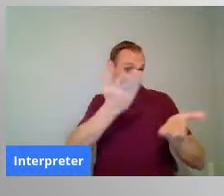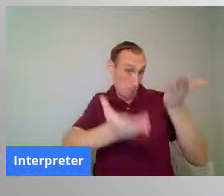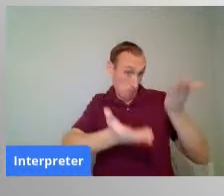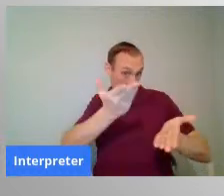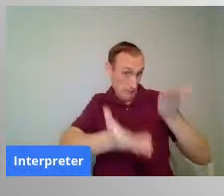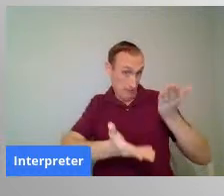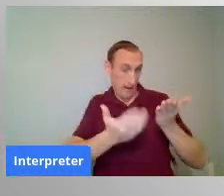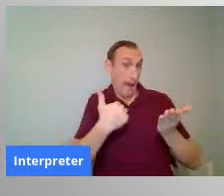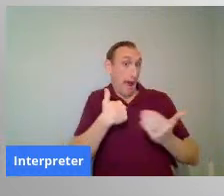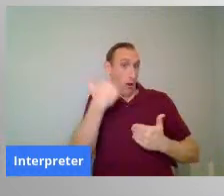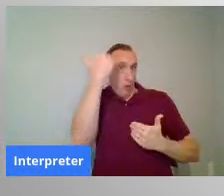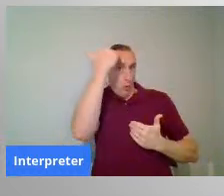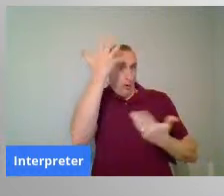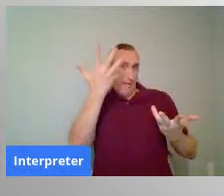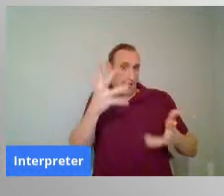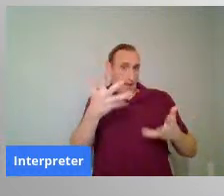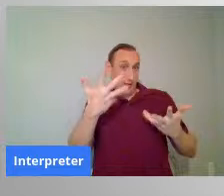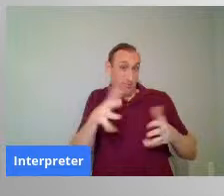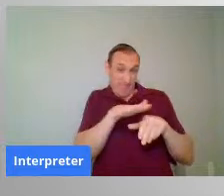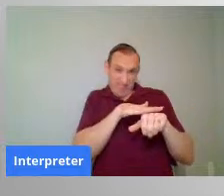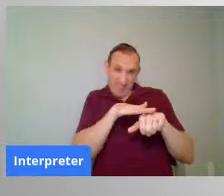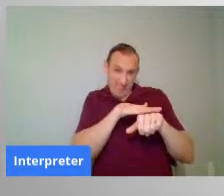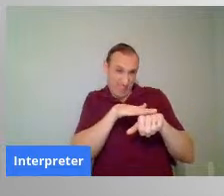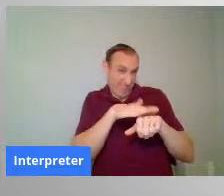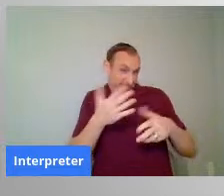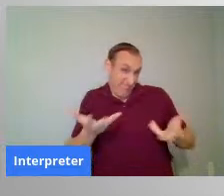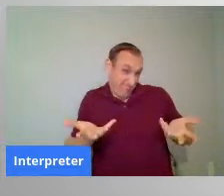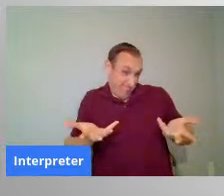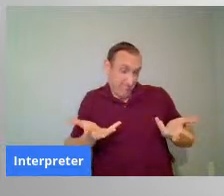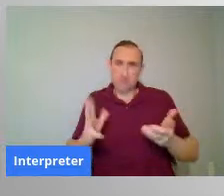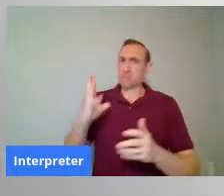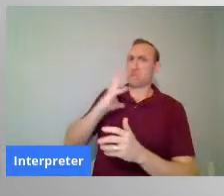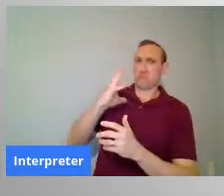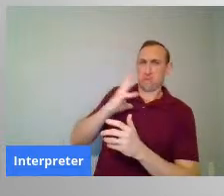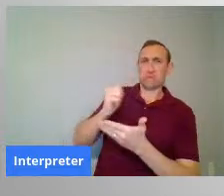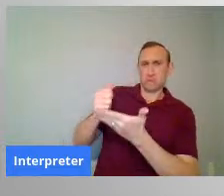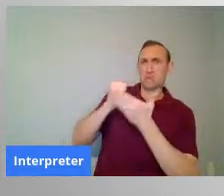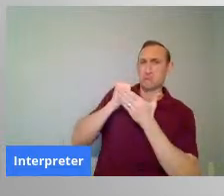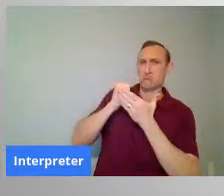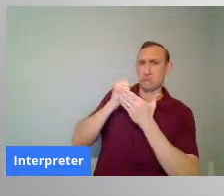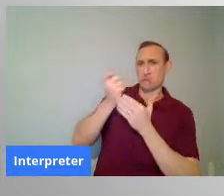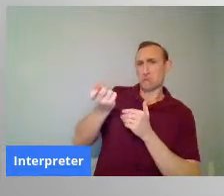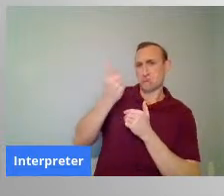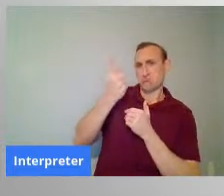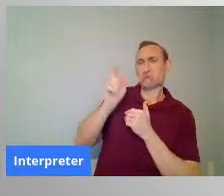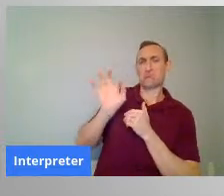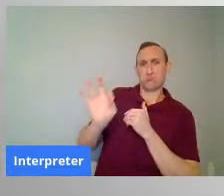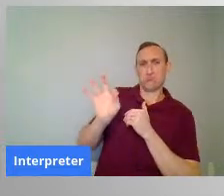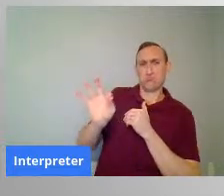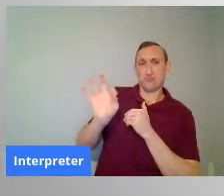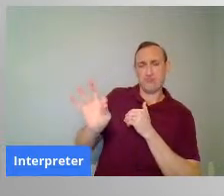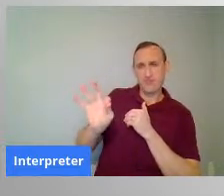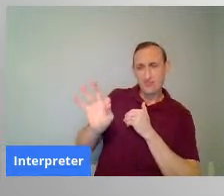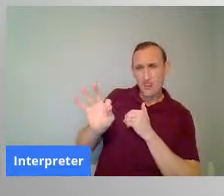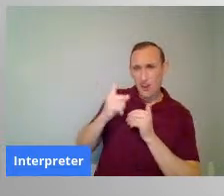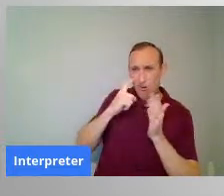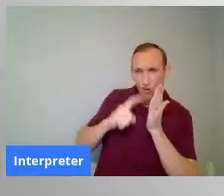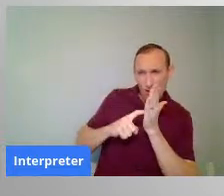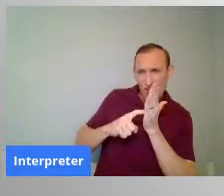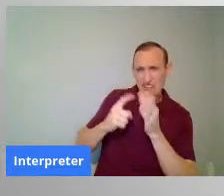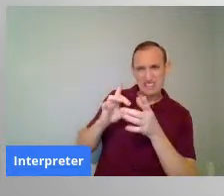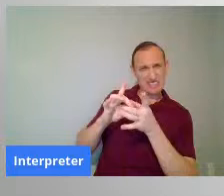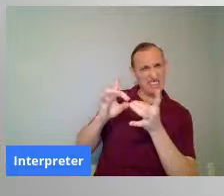areas that I know about, Ms. Davis. That's fine. That's a great beginning because you triggered my thought. I thought it said something about moving